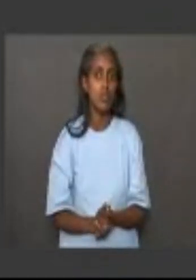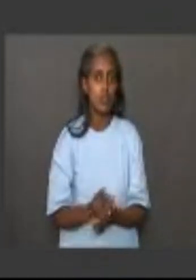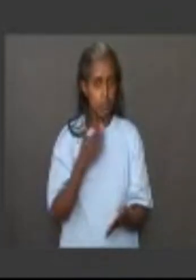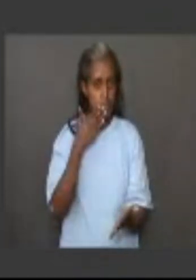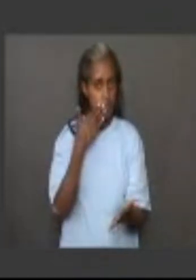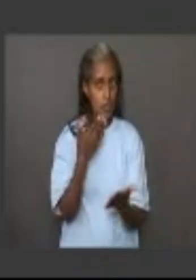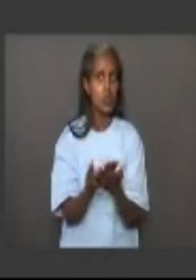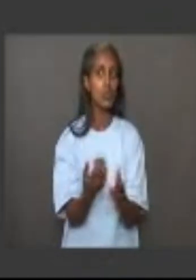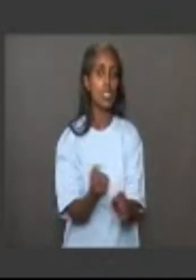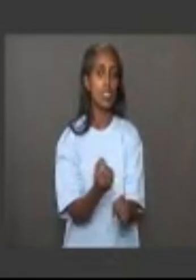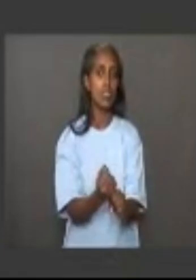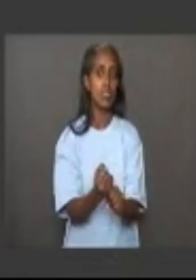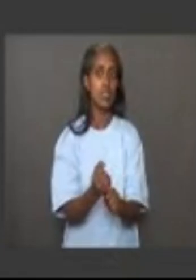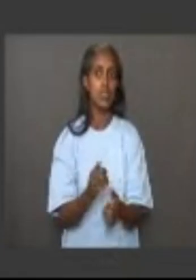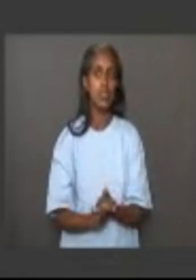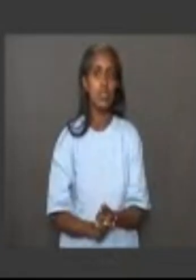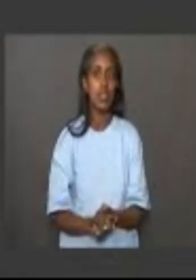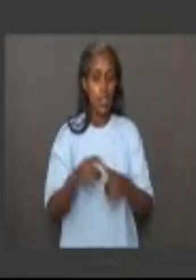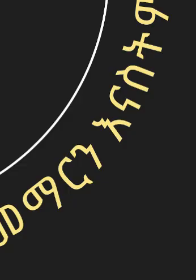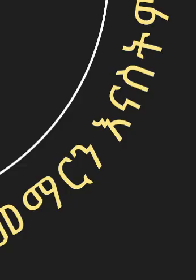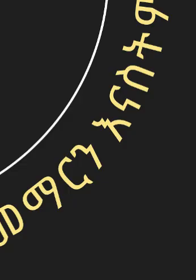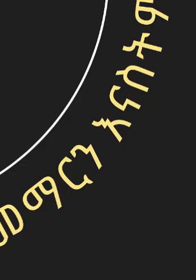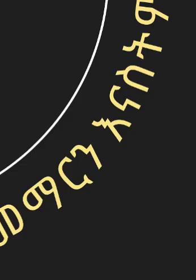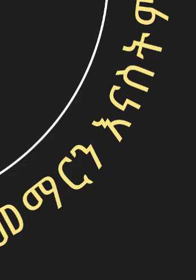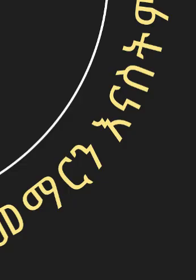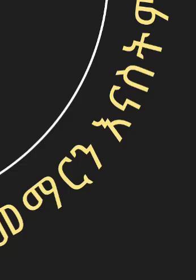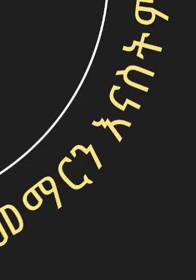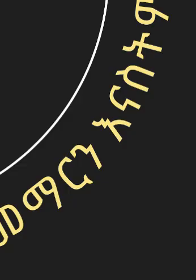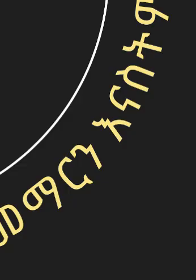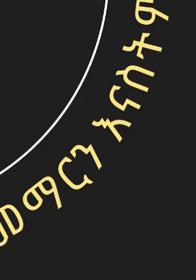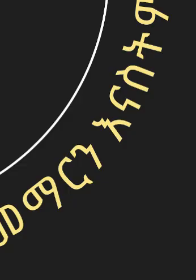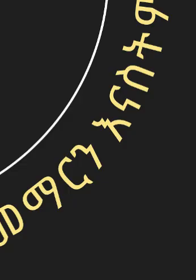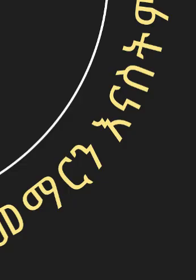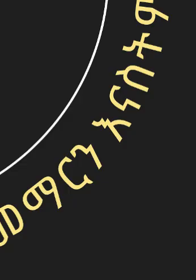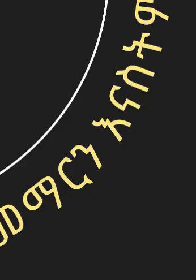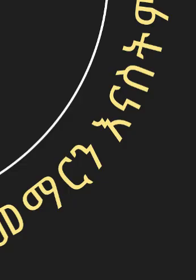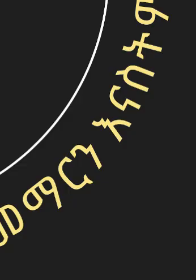Did your graph look like this one? Well done.